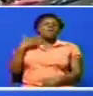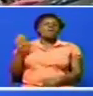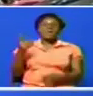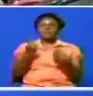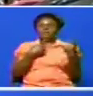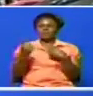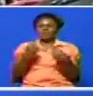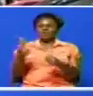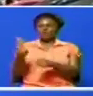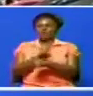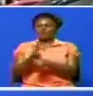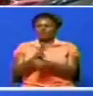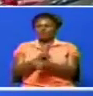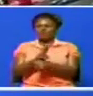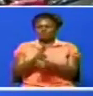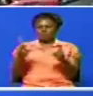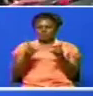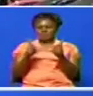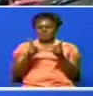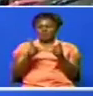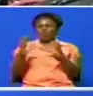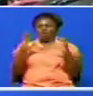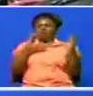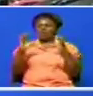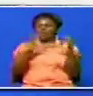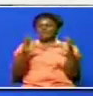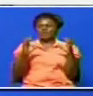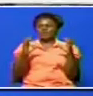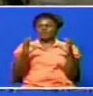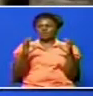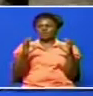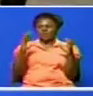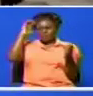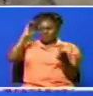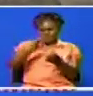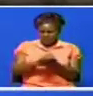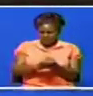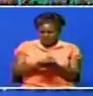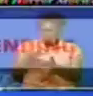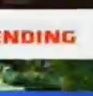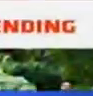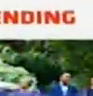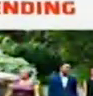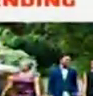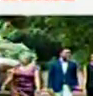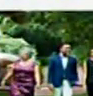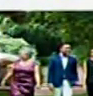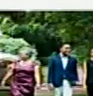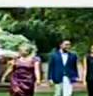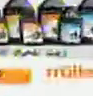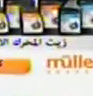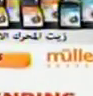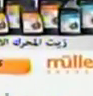through reckless use of a licensed telecommunications gadget. Many believe Robert Alai may have landed himself